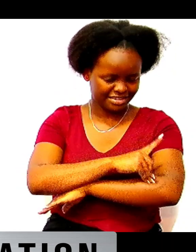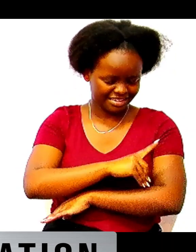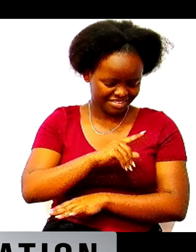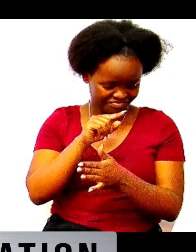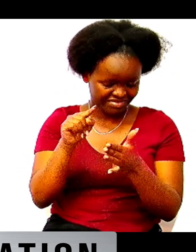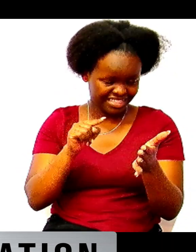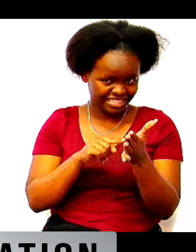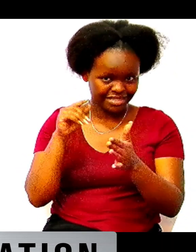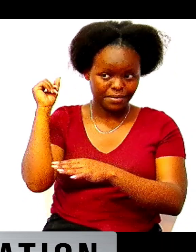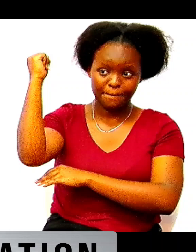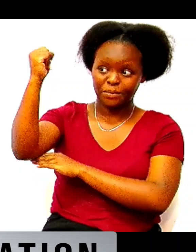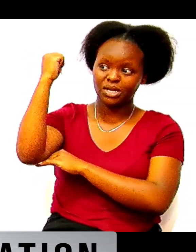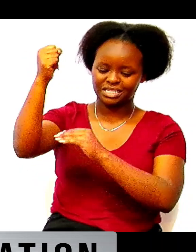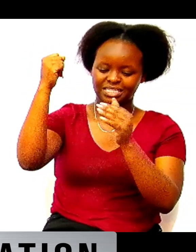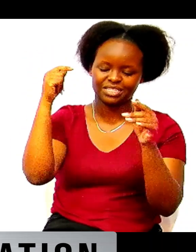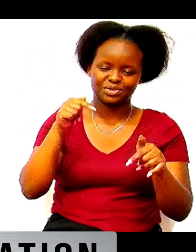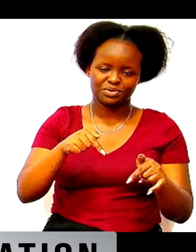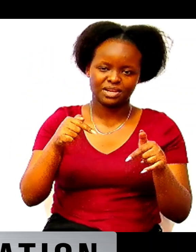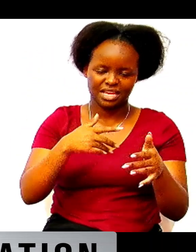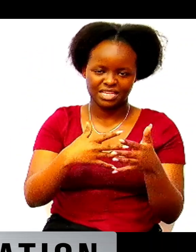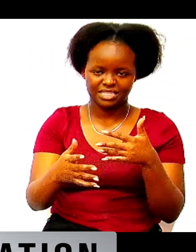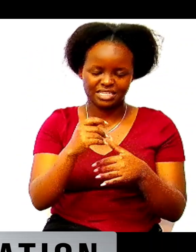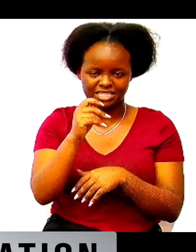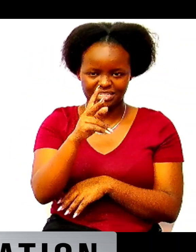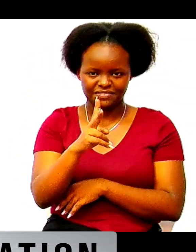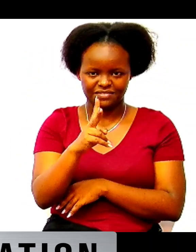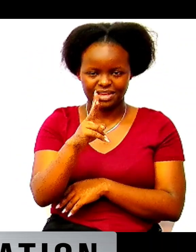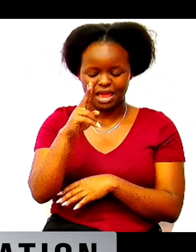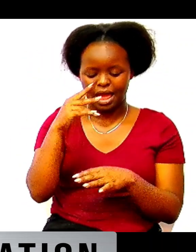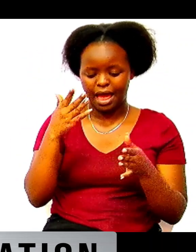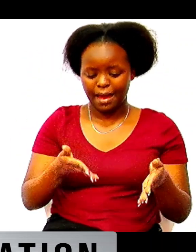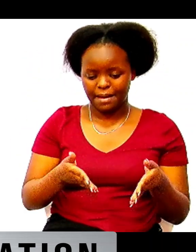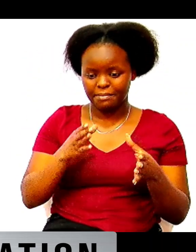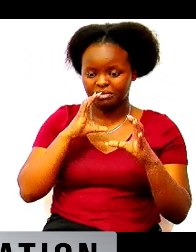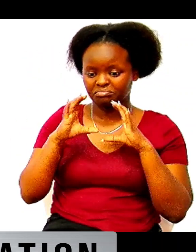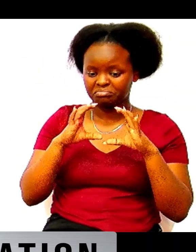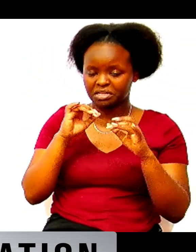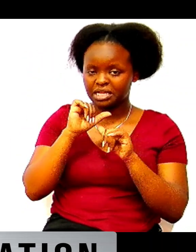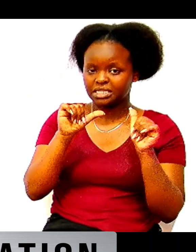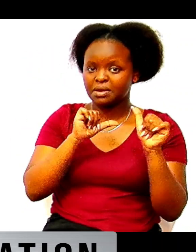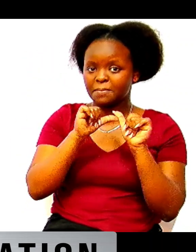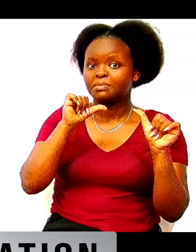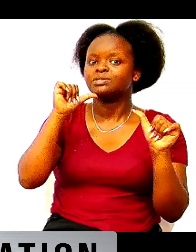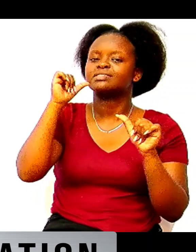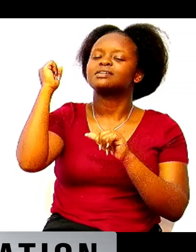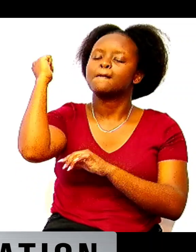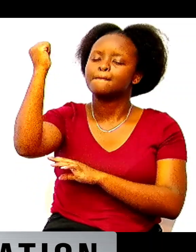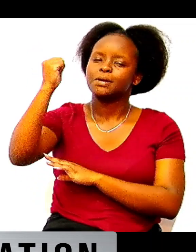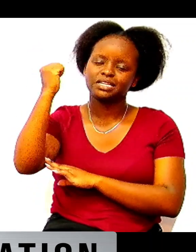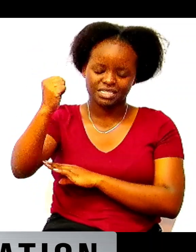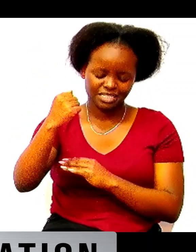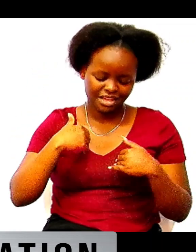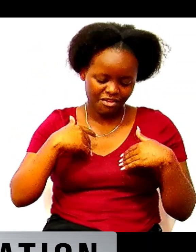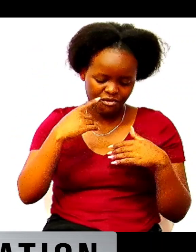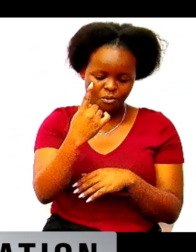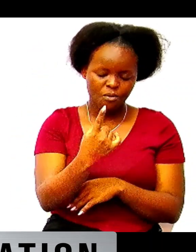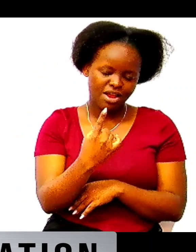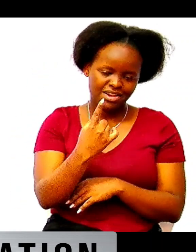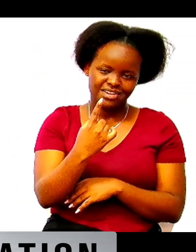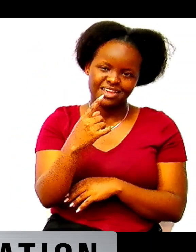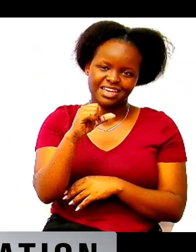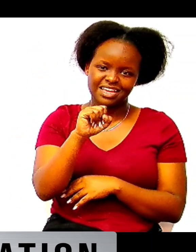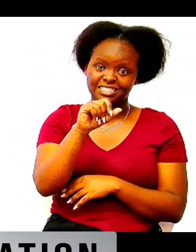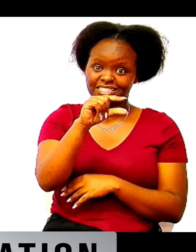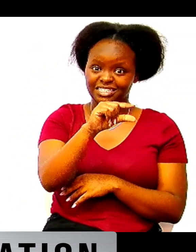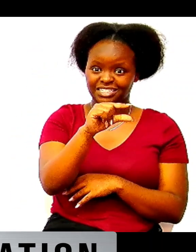Politics Today hapa Science TV. Hapa tunachapa siasa. Na niko naye the one and only SG. Yes, John.